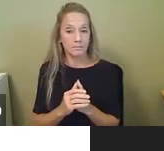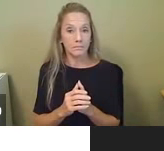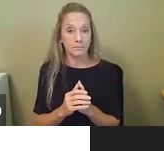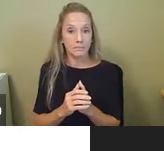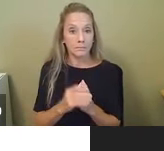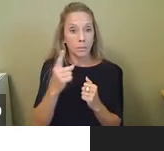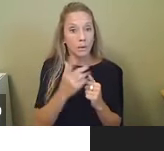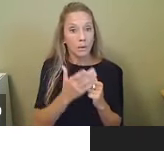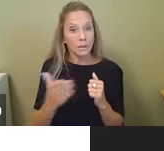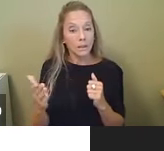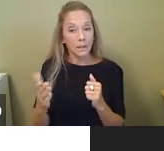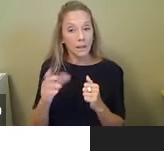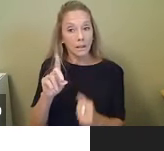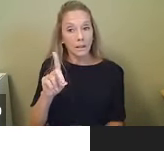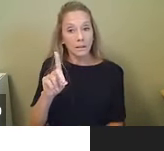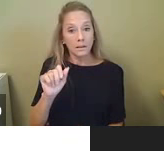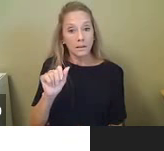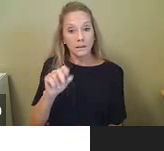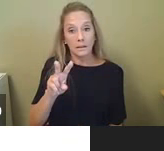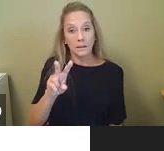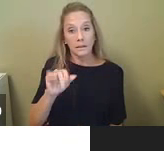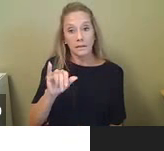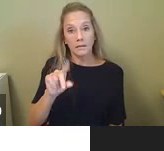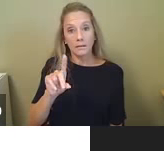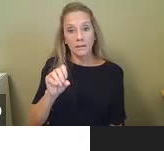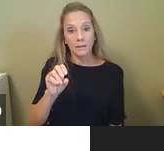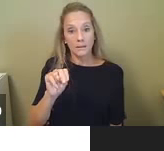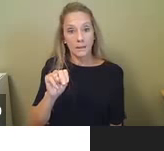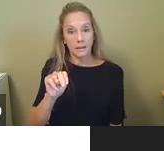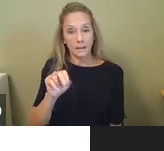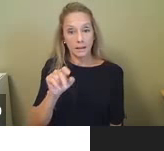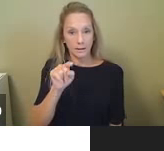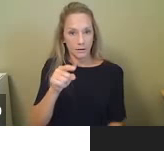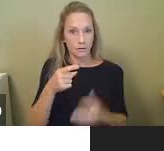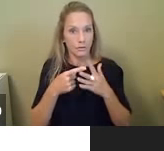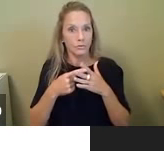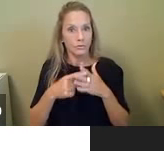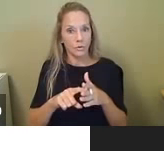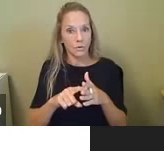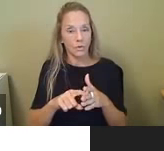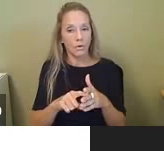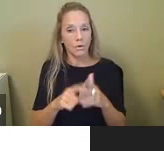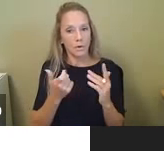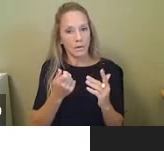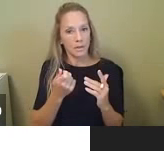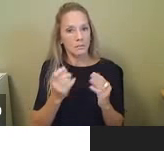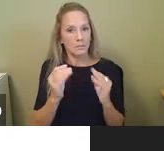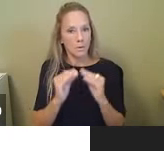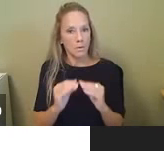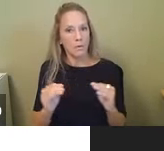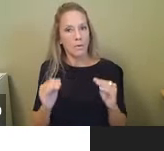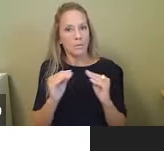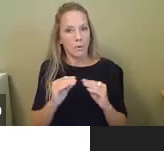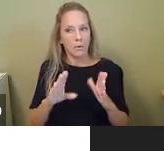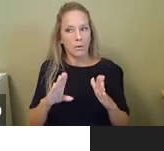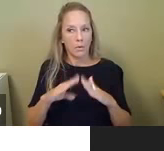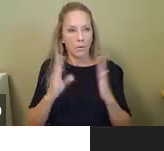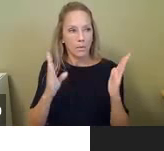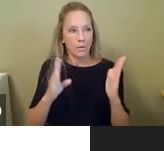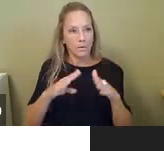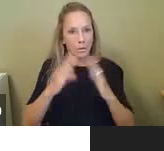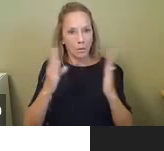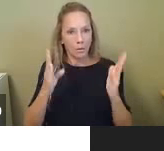about Davidson is that they're starting to do a little bit more opening back up,